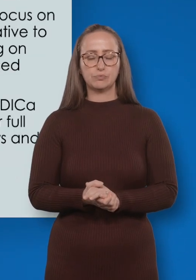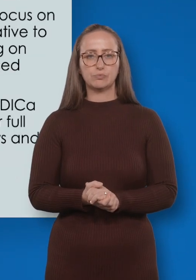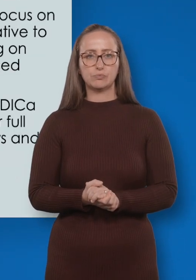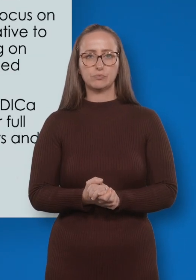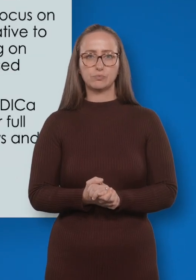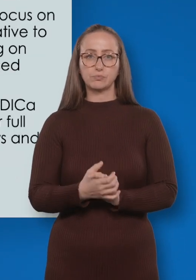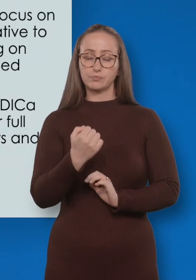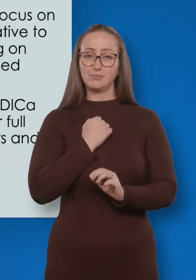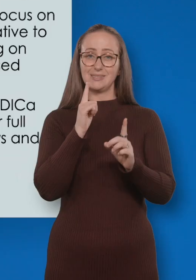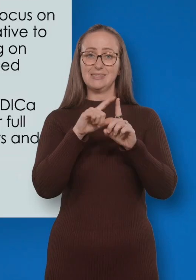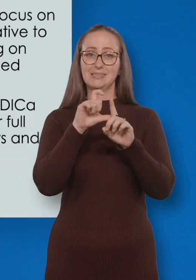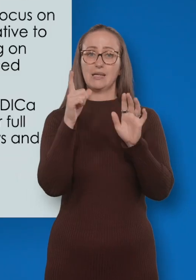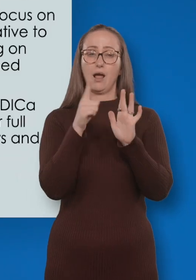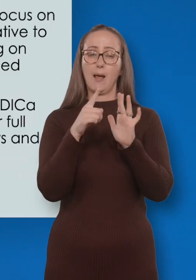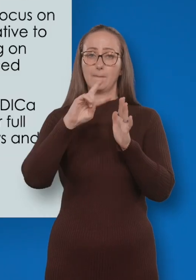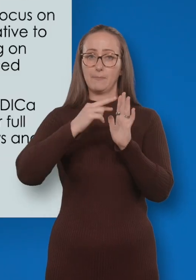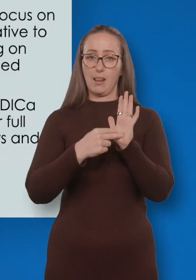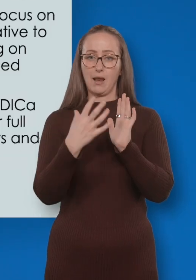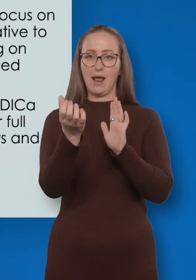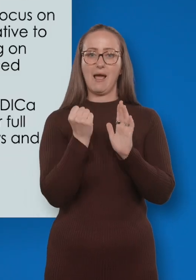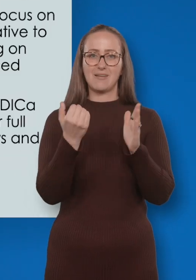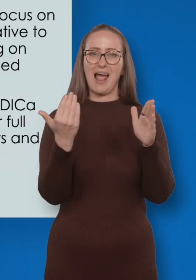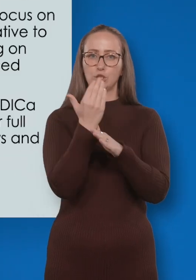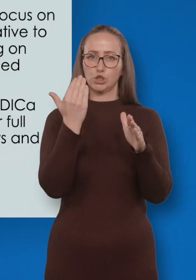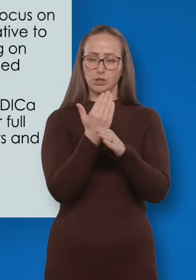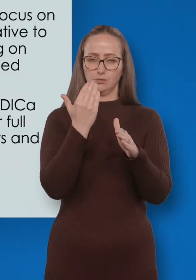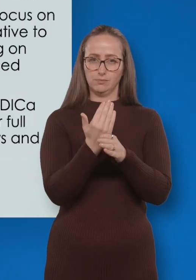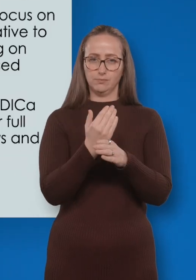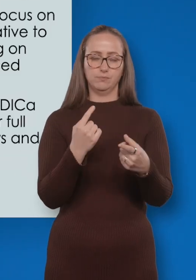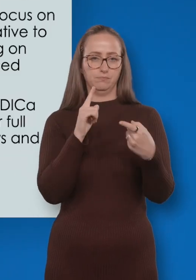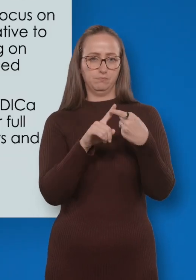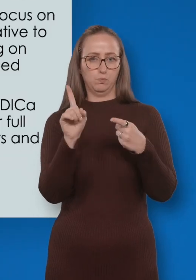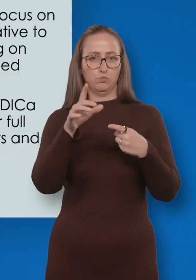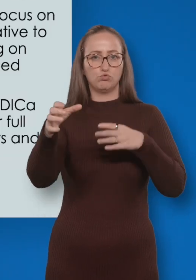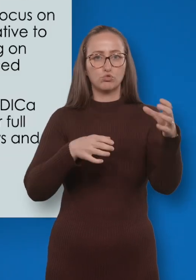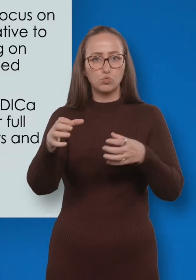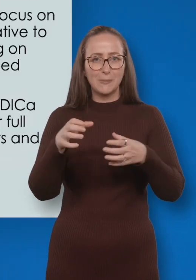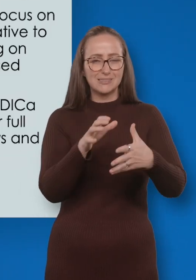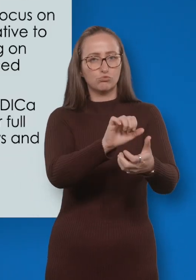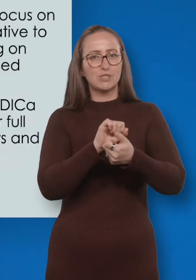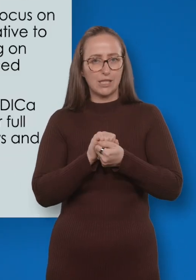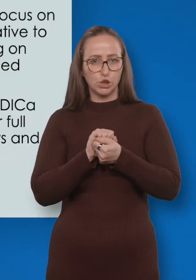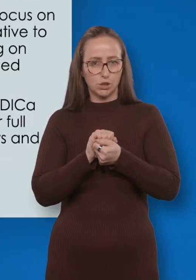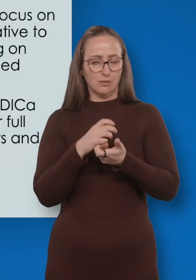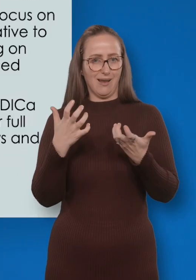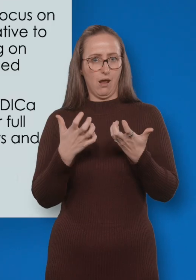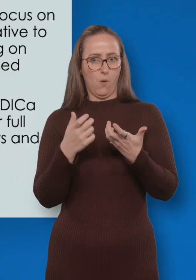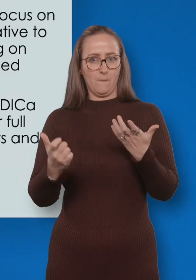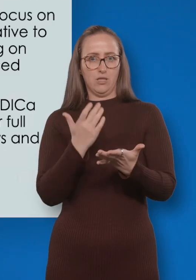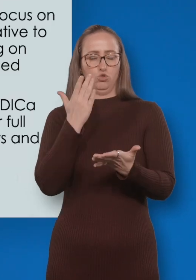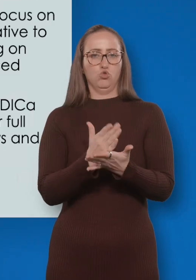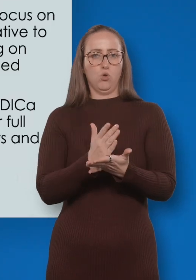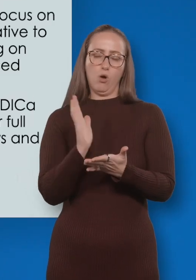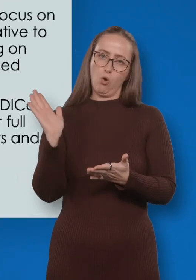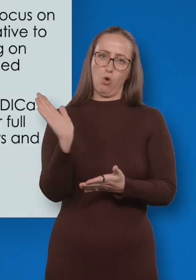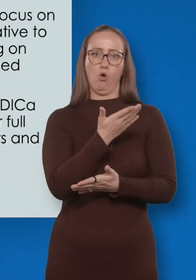So in our EDI plan, we've set out core actions. So one is around recruitment and retention, and how we will make sure that